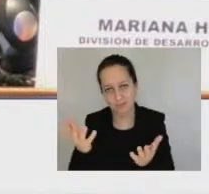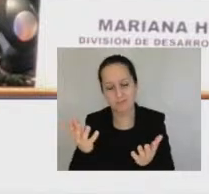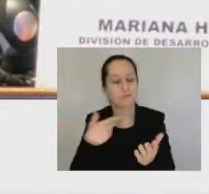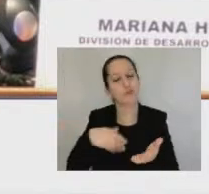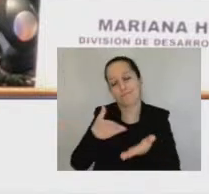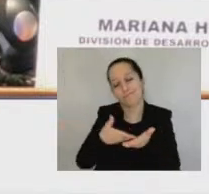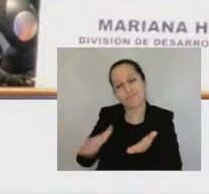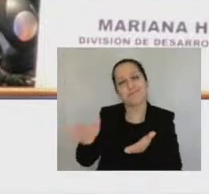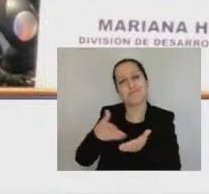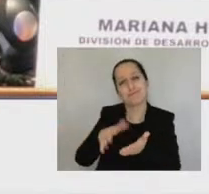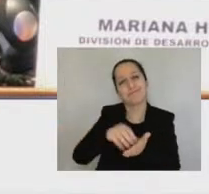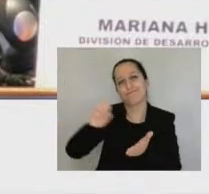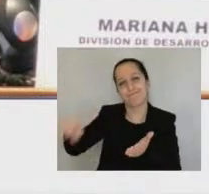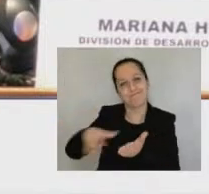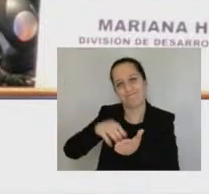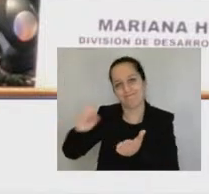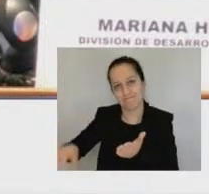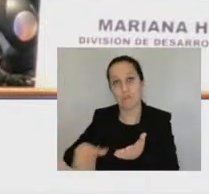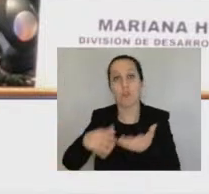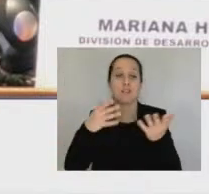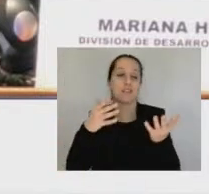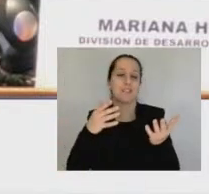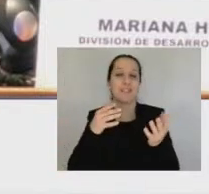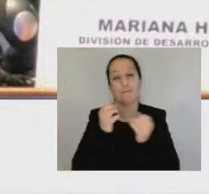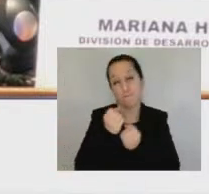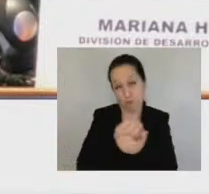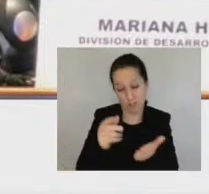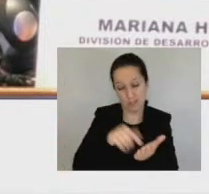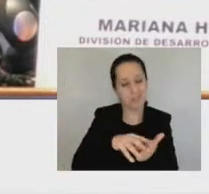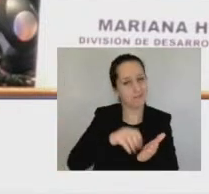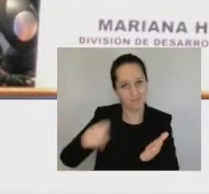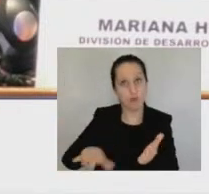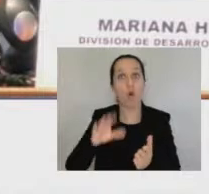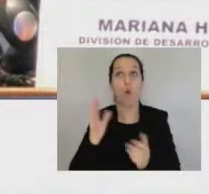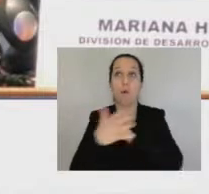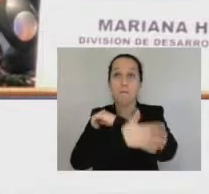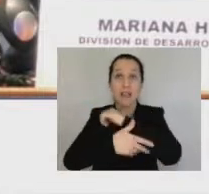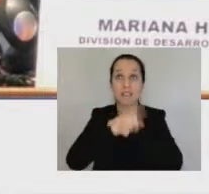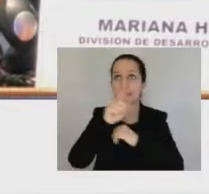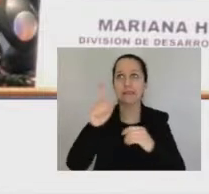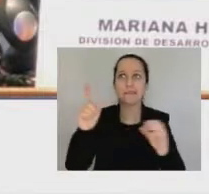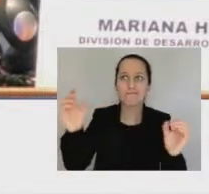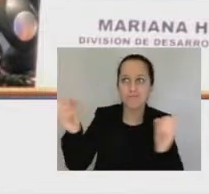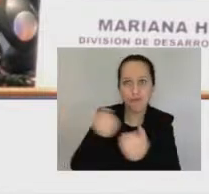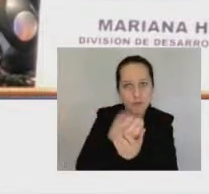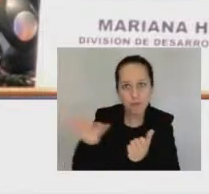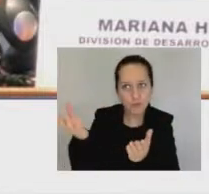and in others, we just had to delete countries from this analysis.